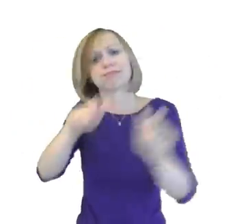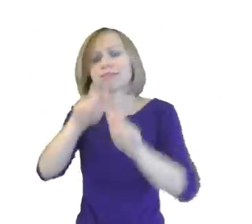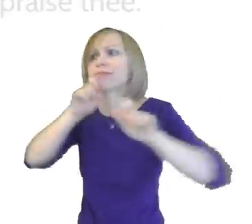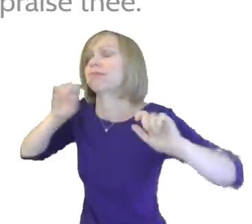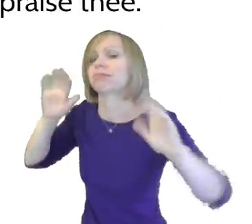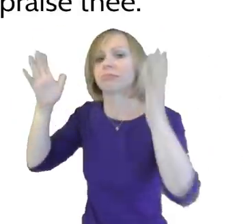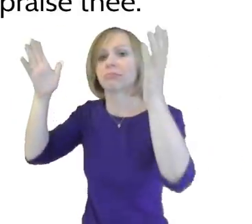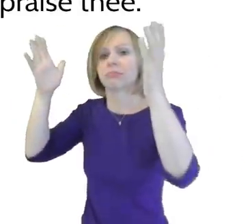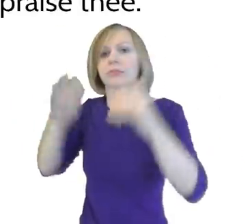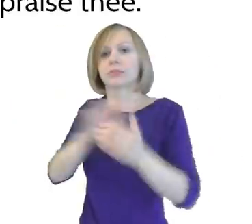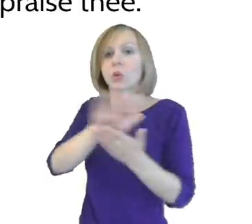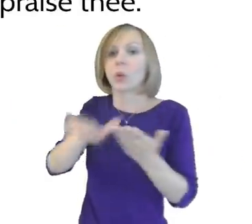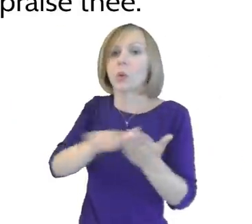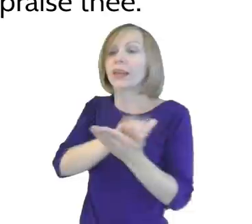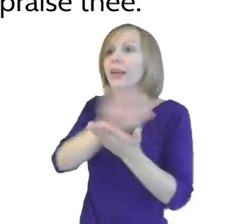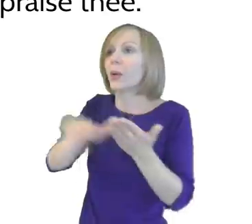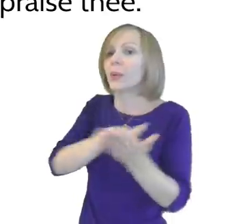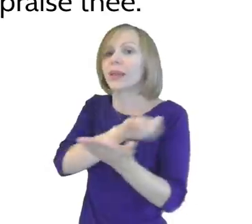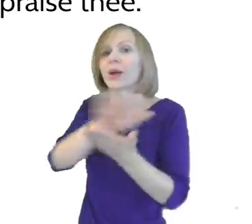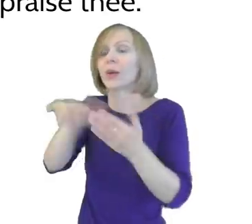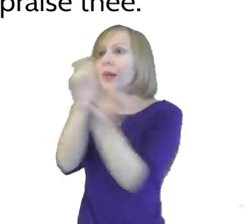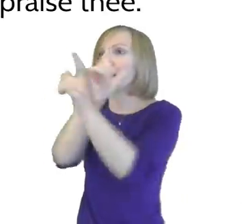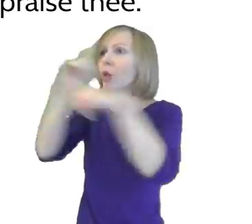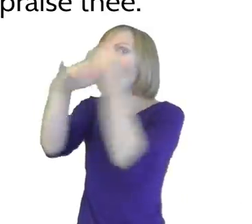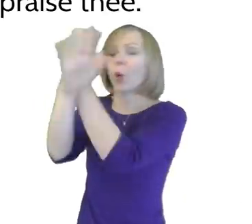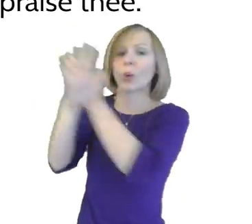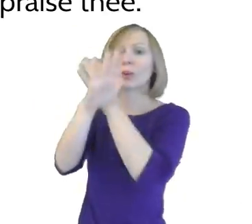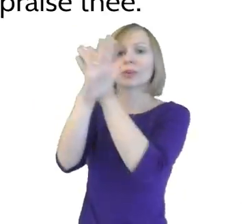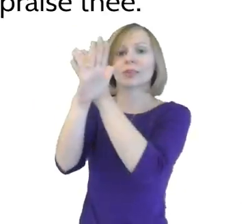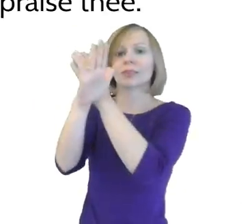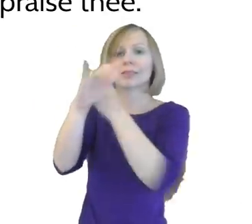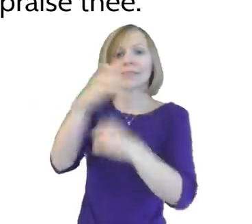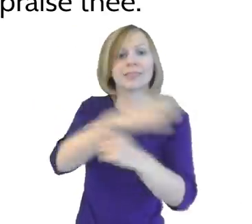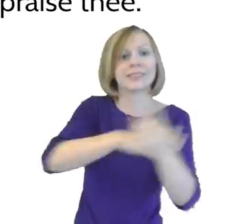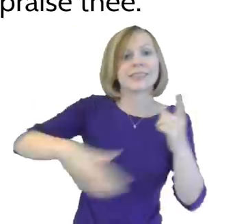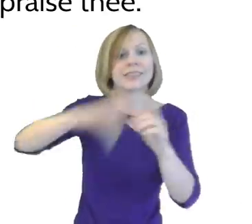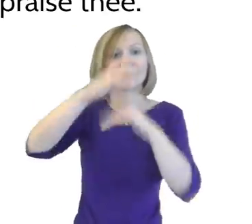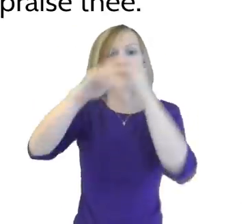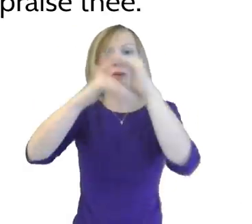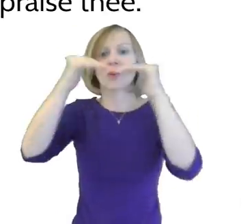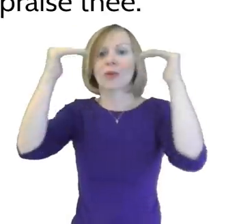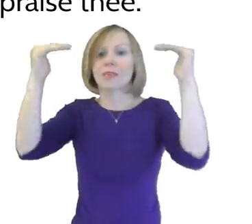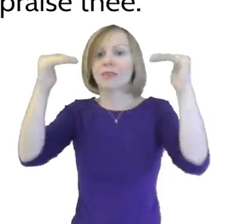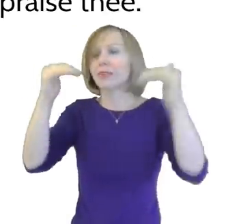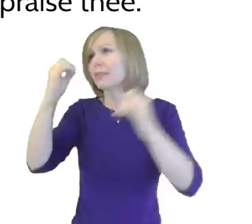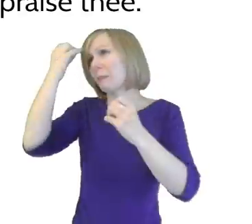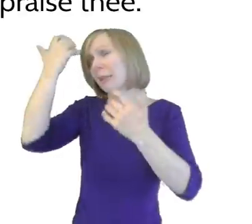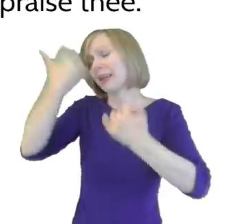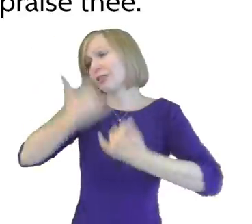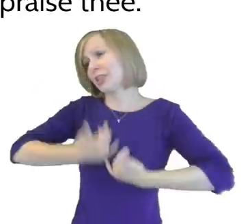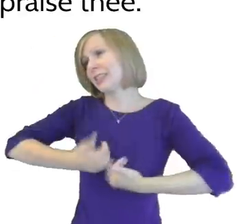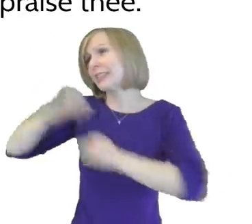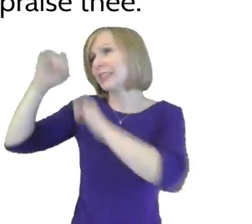cry, Holy, holy, holy, Lord God of Sabaoth. Heaven and earth are full of the majesty of thy